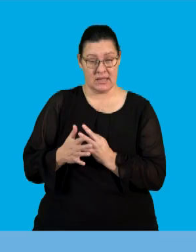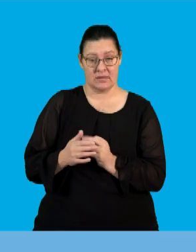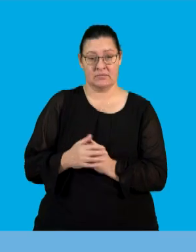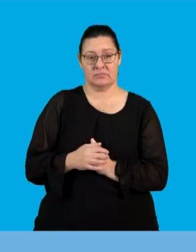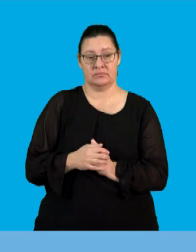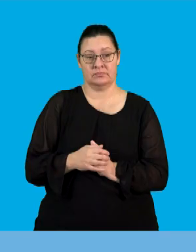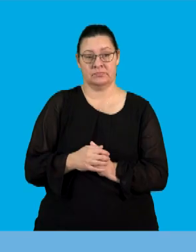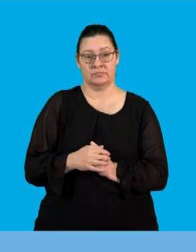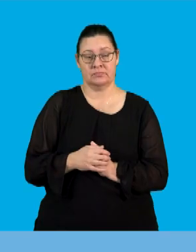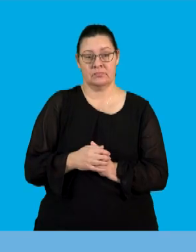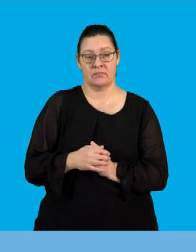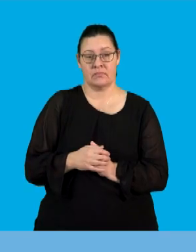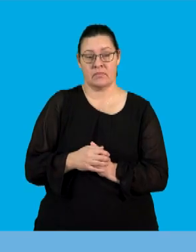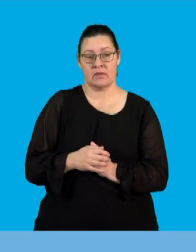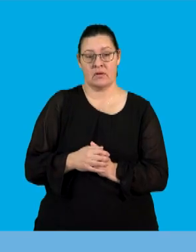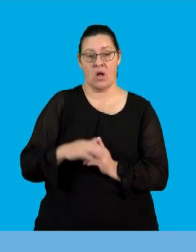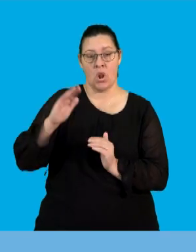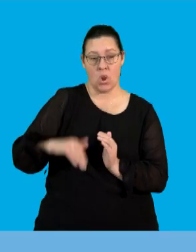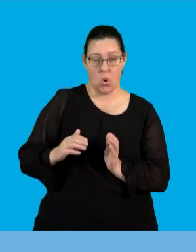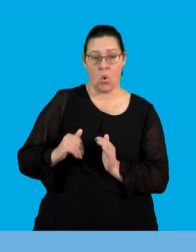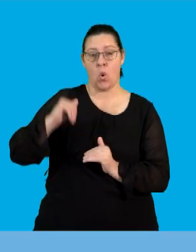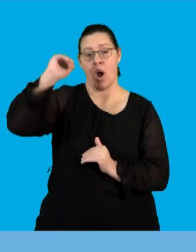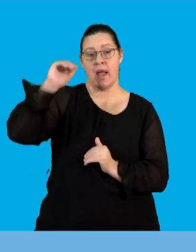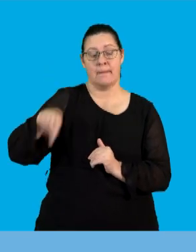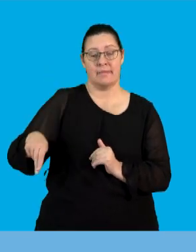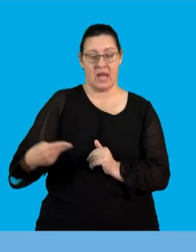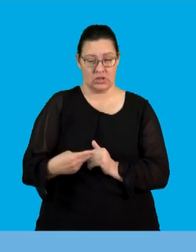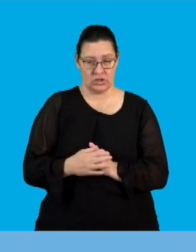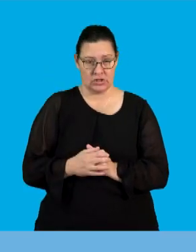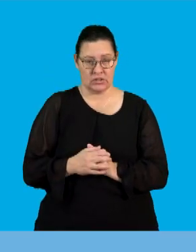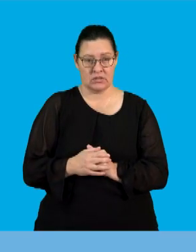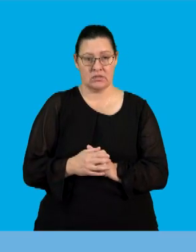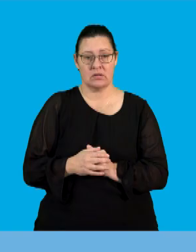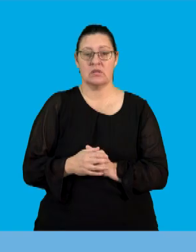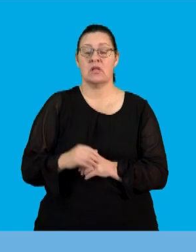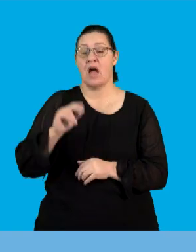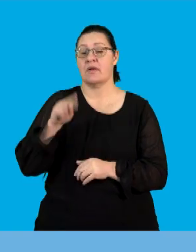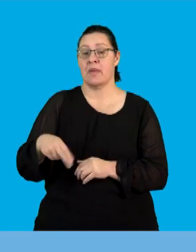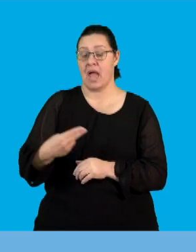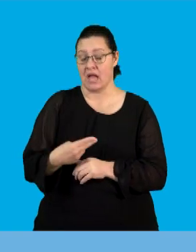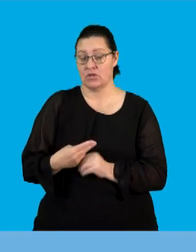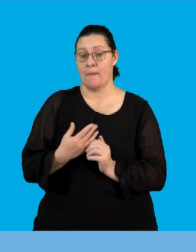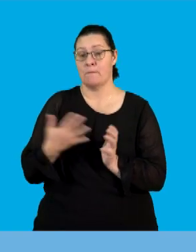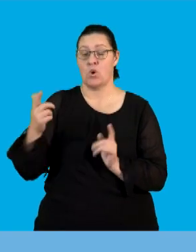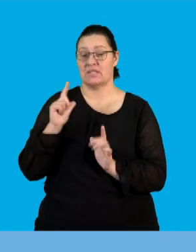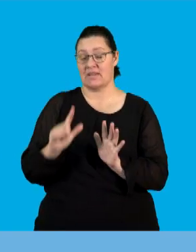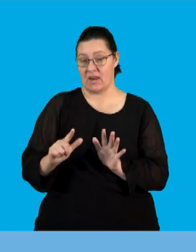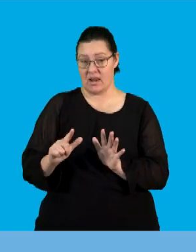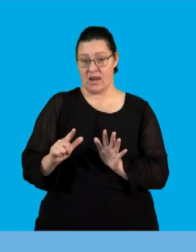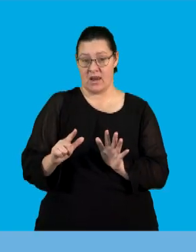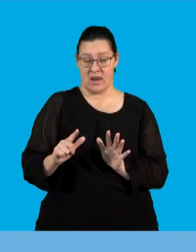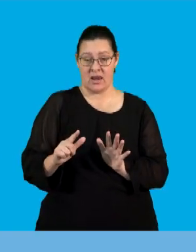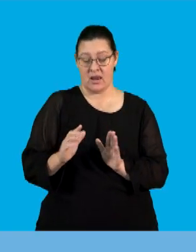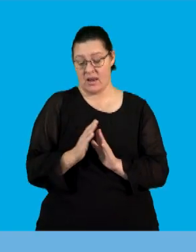And then number three, say if it is a low or high pH. Obviously, we do know once the pH is greater than